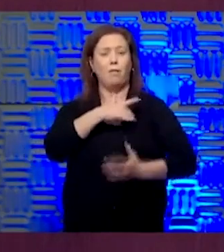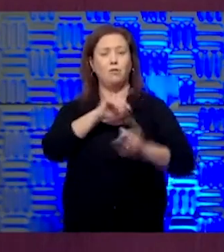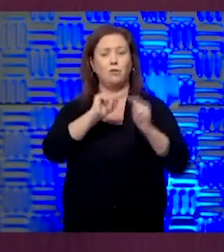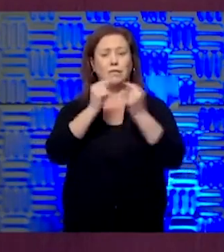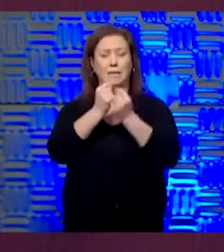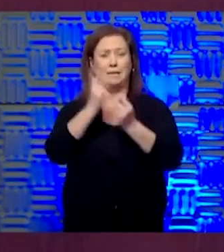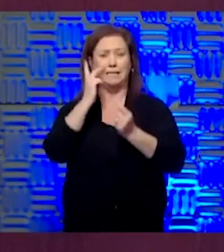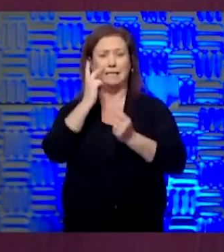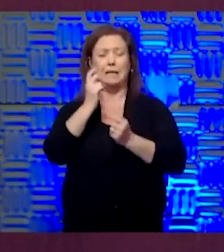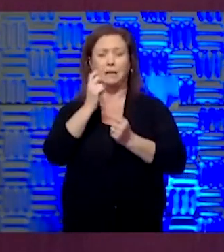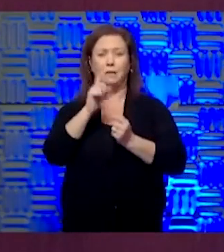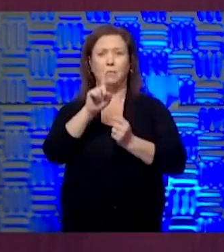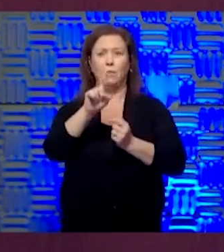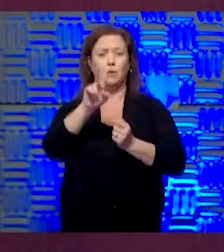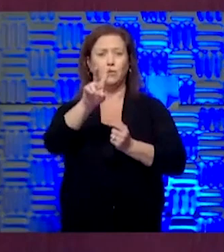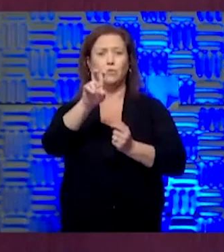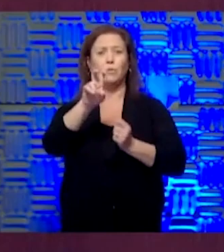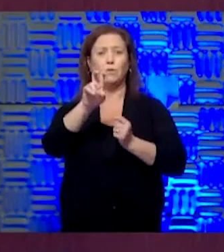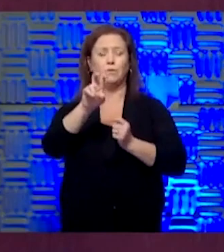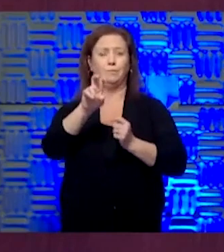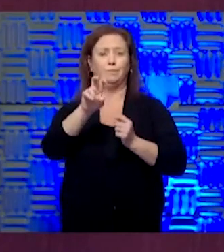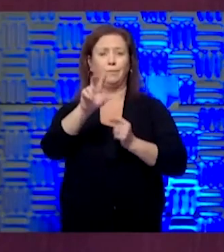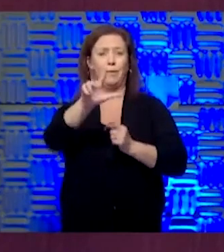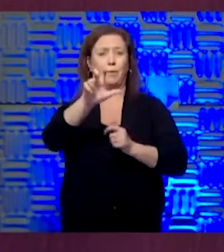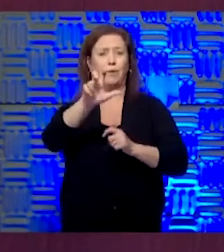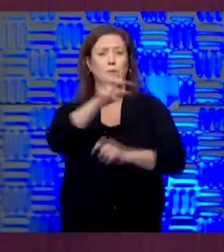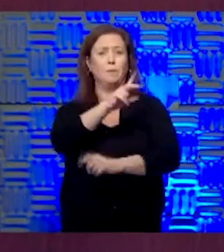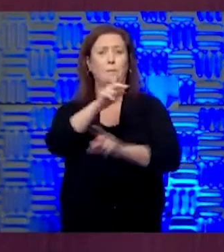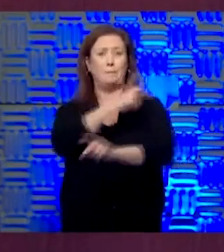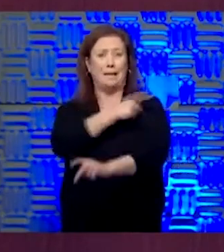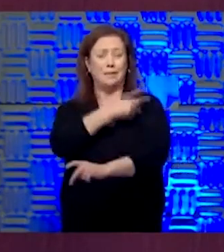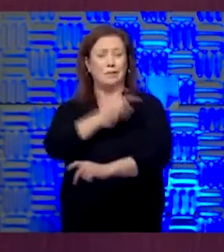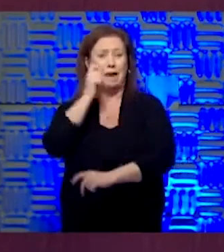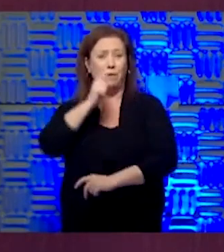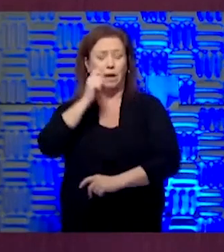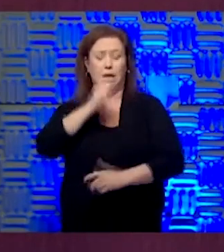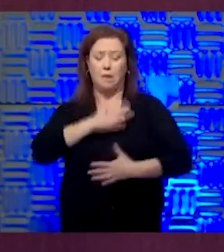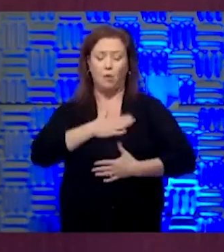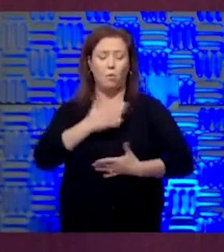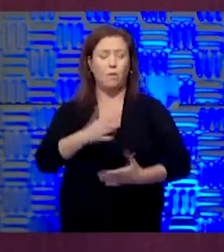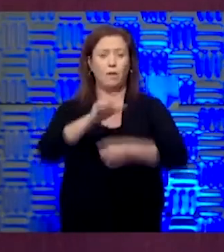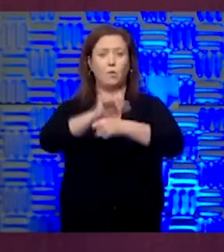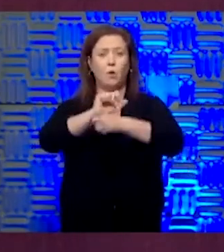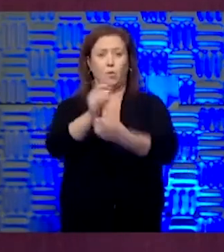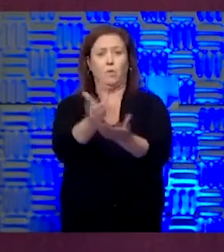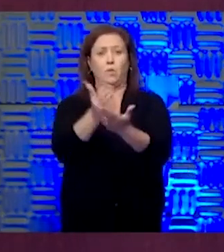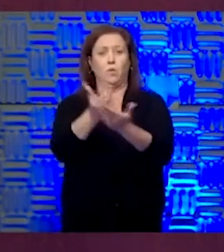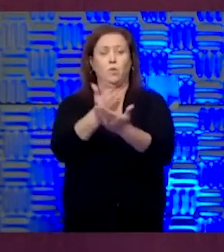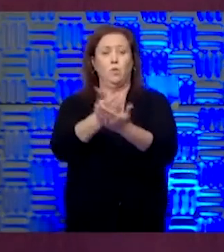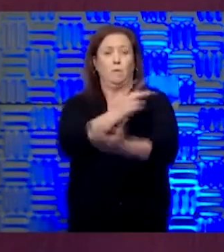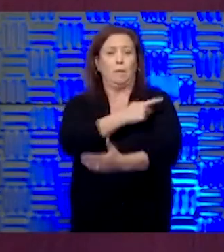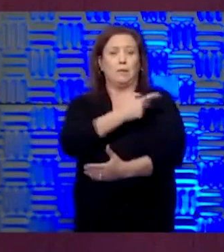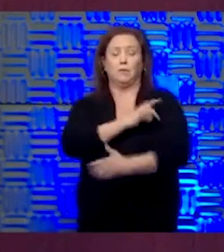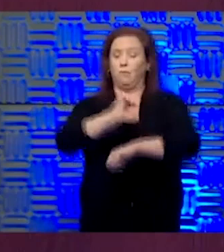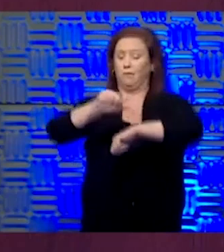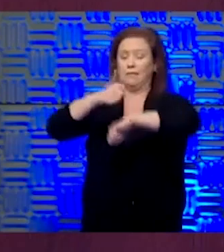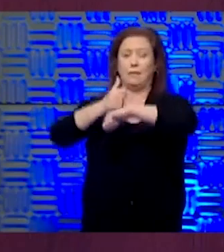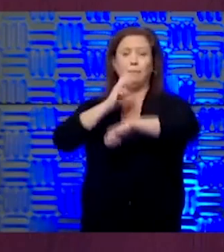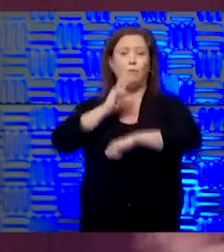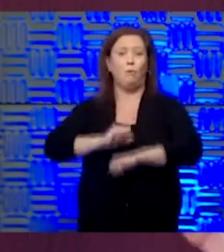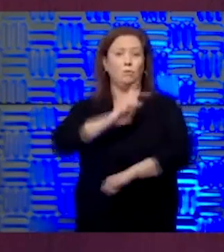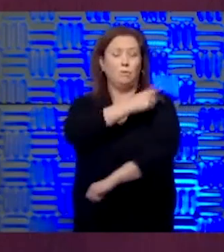hundred visits a day and still has more capacity, and they are willing to and more than happy to work with new or established patients around cardiology